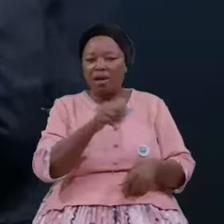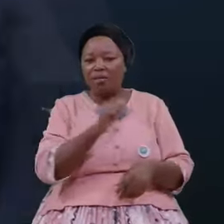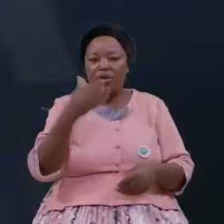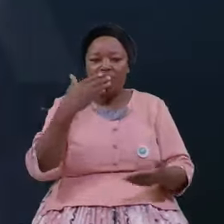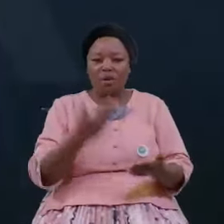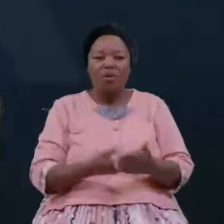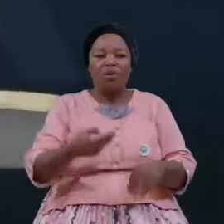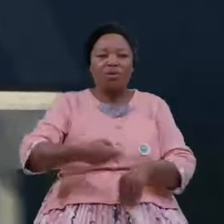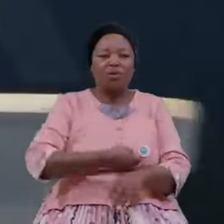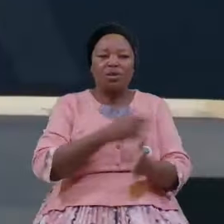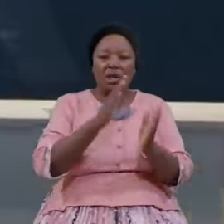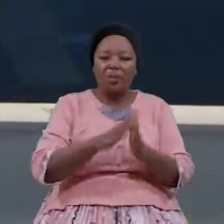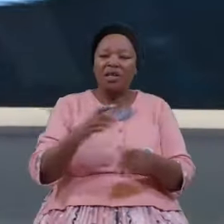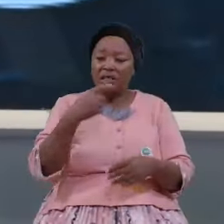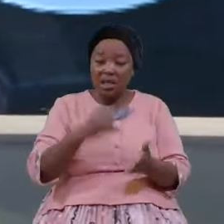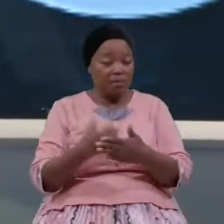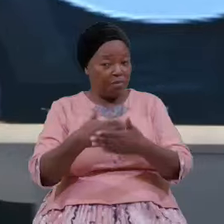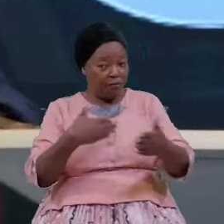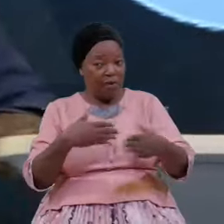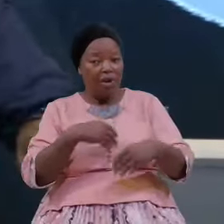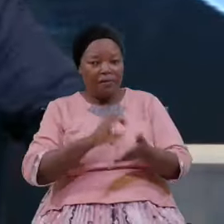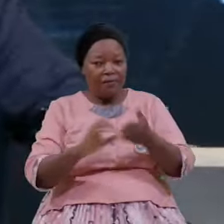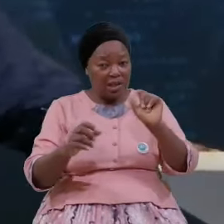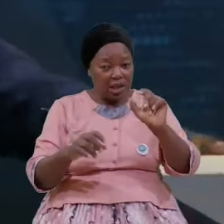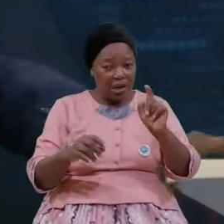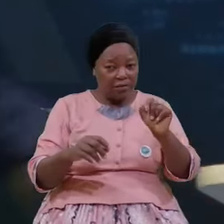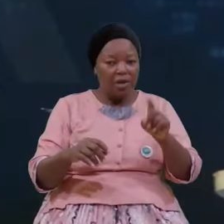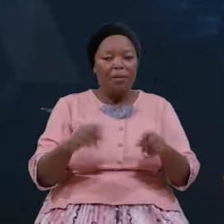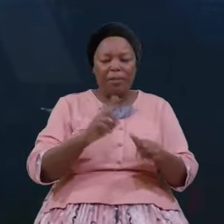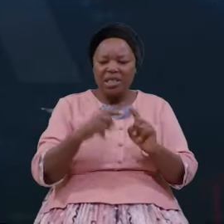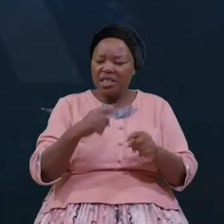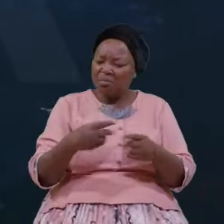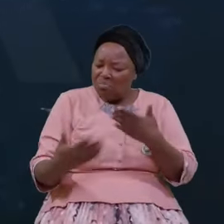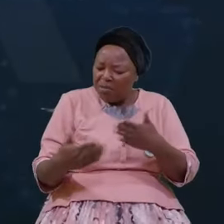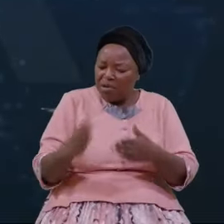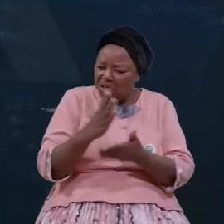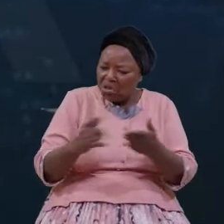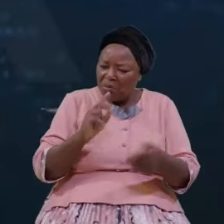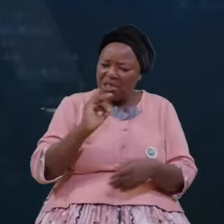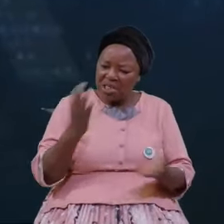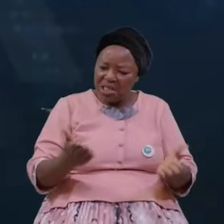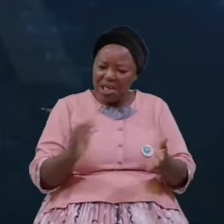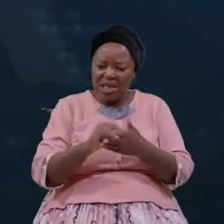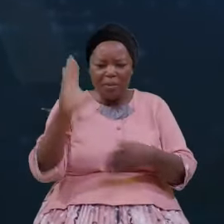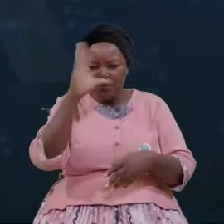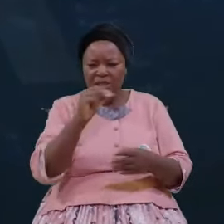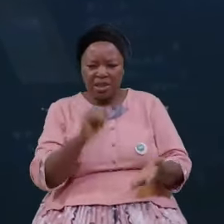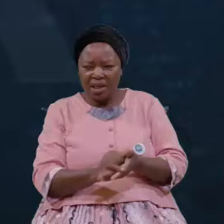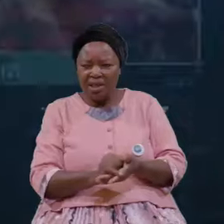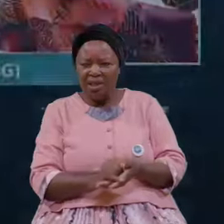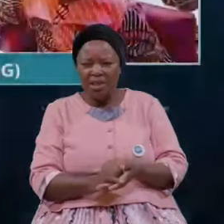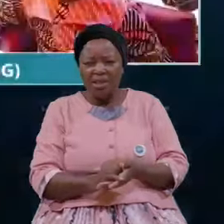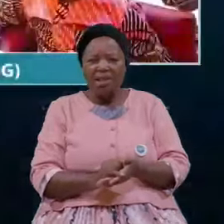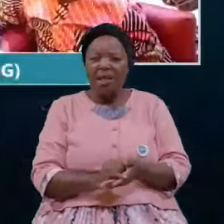that before. He said, in case there's somebody there that missed that, get it